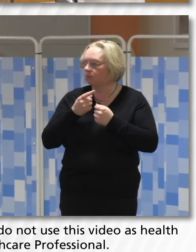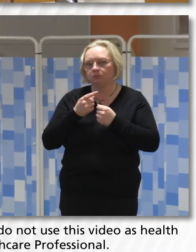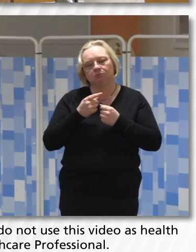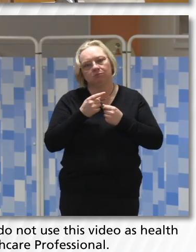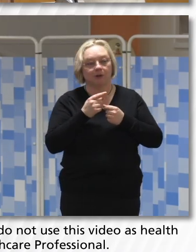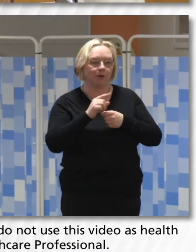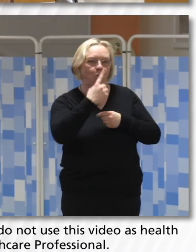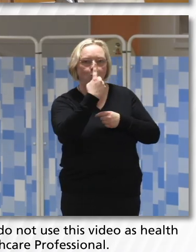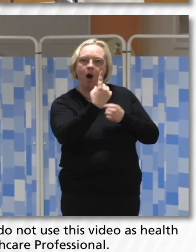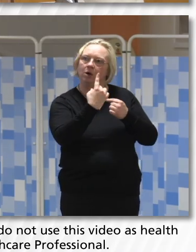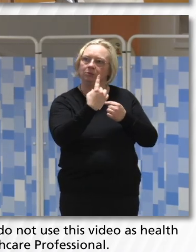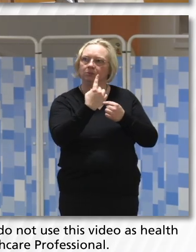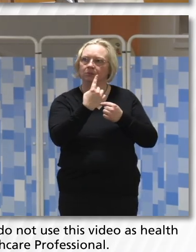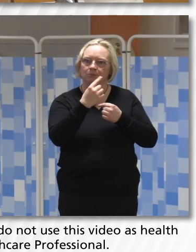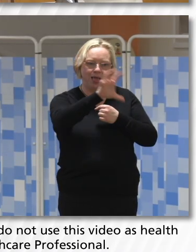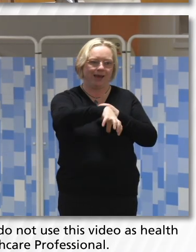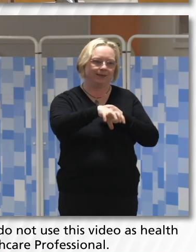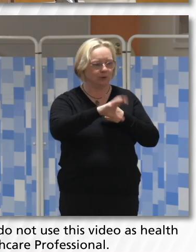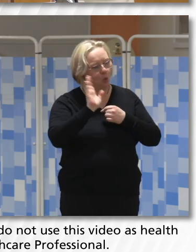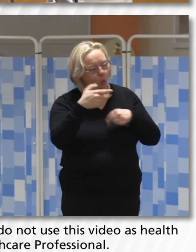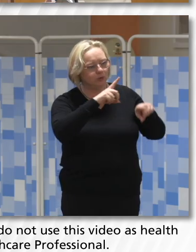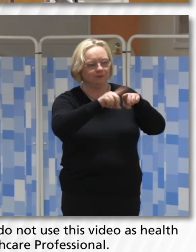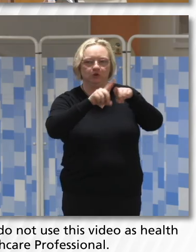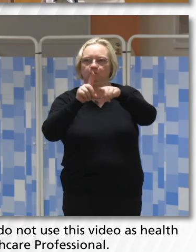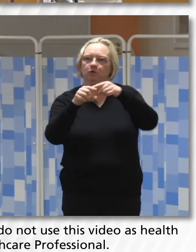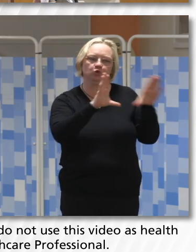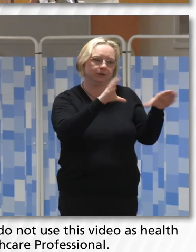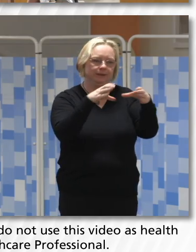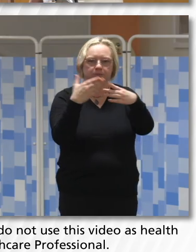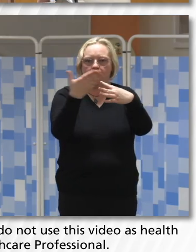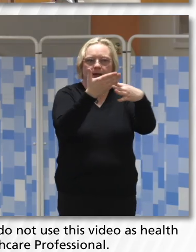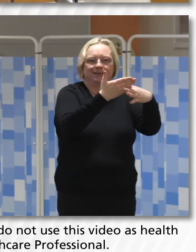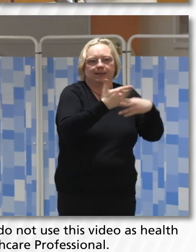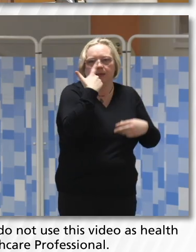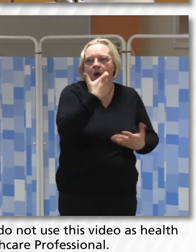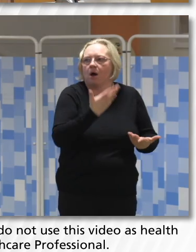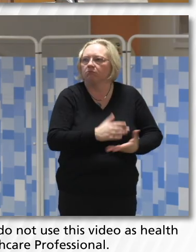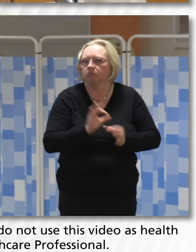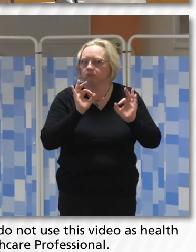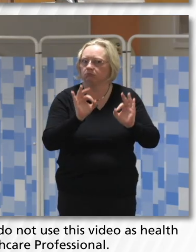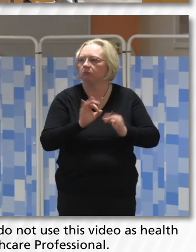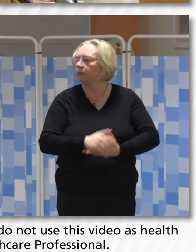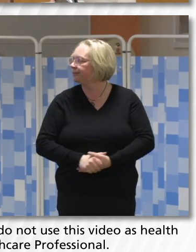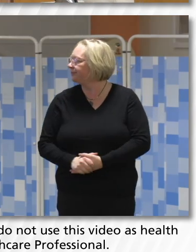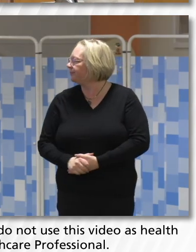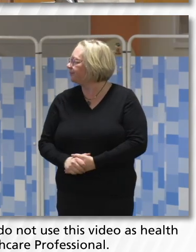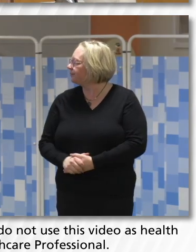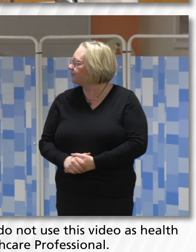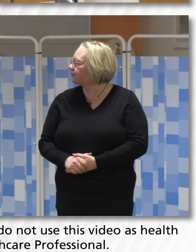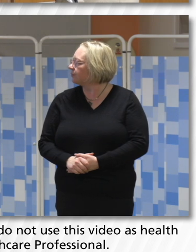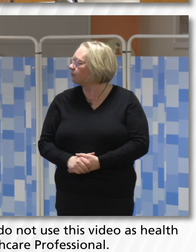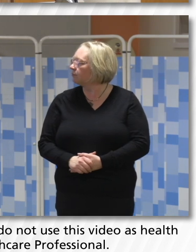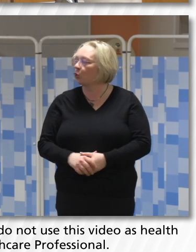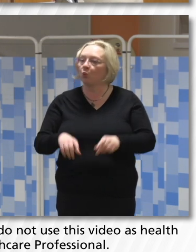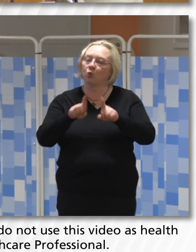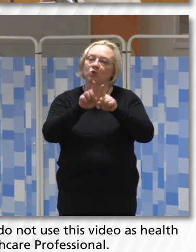shop. Even if they don't see everybody on that same day, we can access them at some point. We also have our meeting,